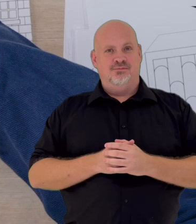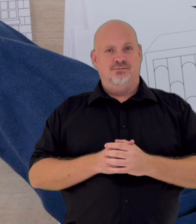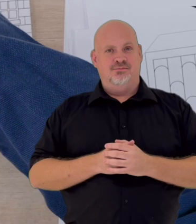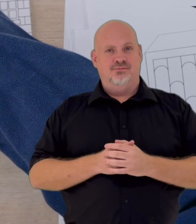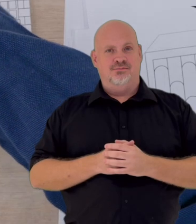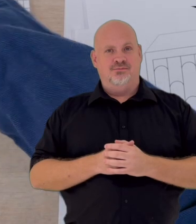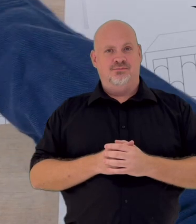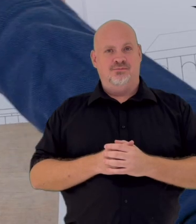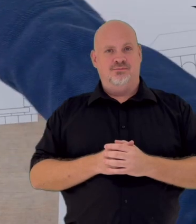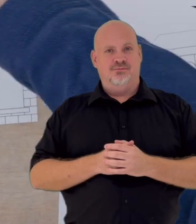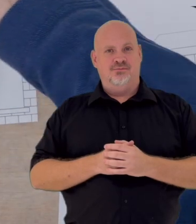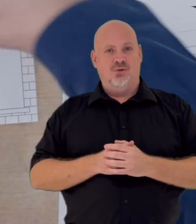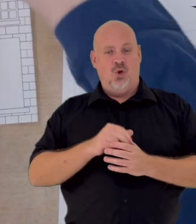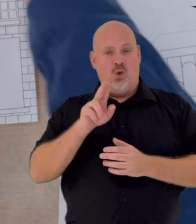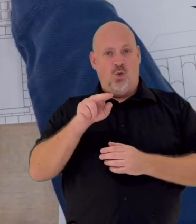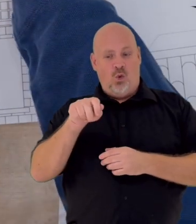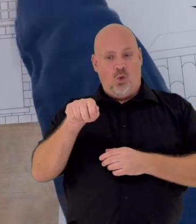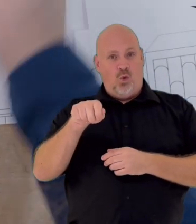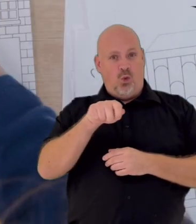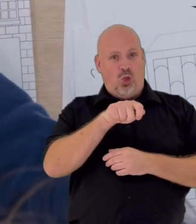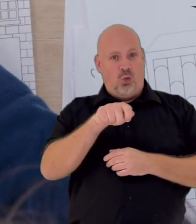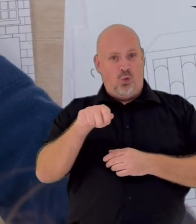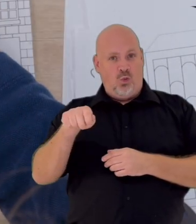Put some glue on there.